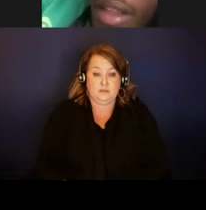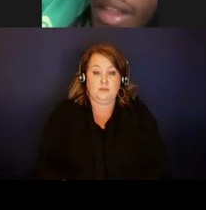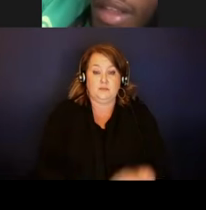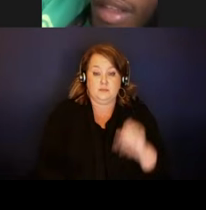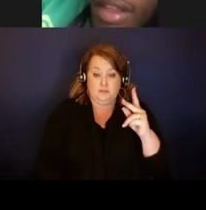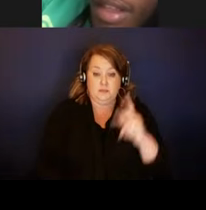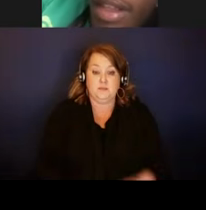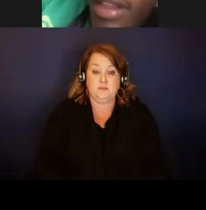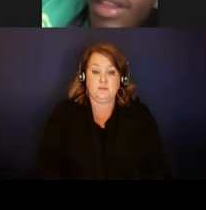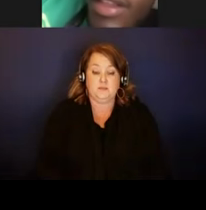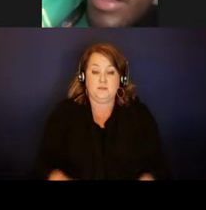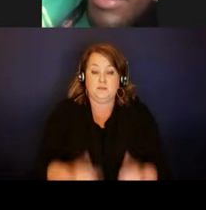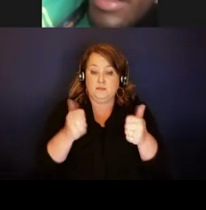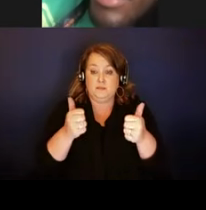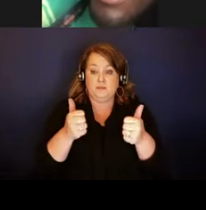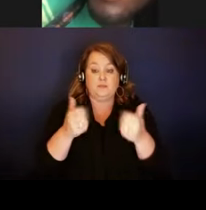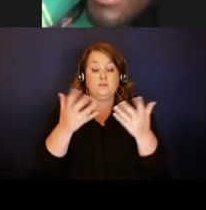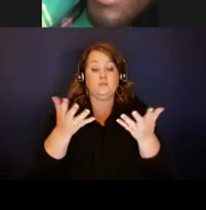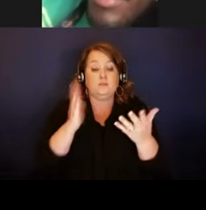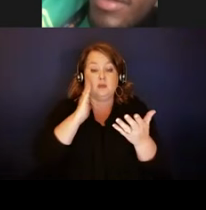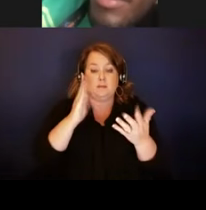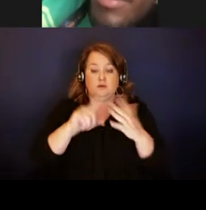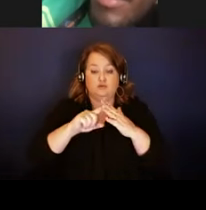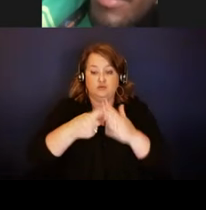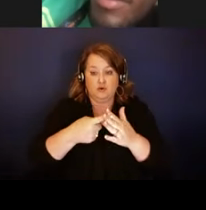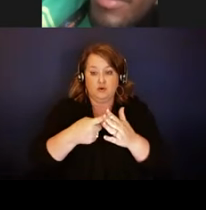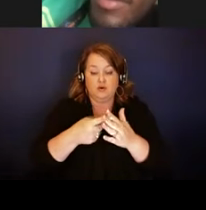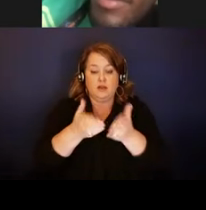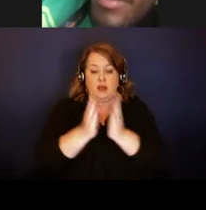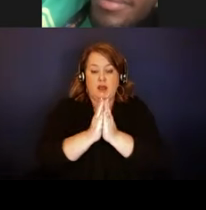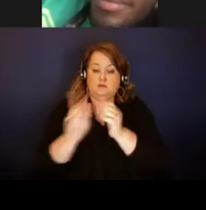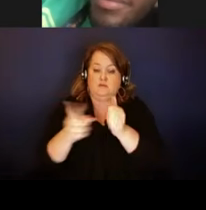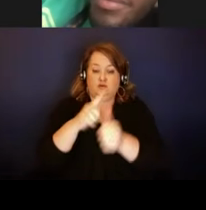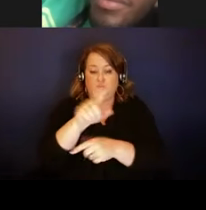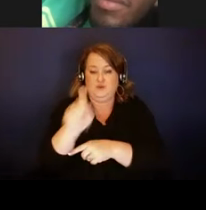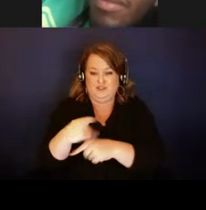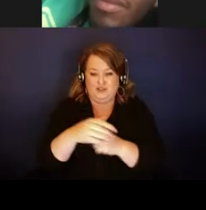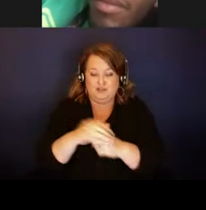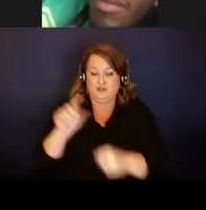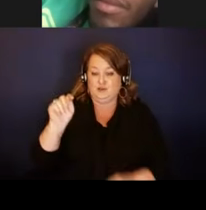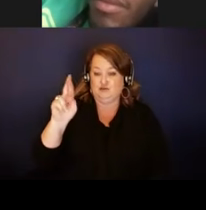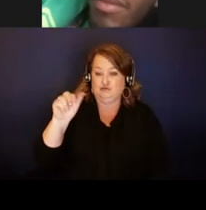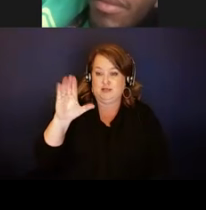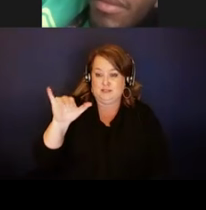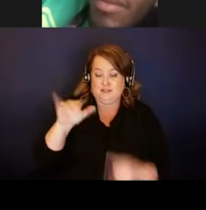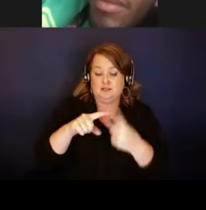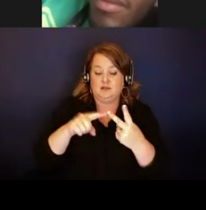Okay. All right. So I'll start things off by asking the first question. And Tracy, Noah, Eddie,